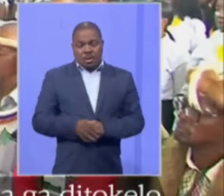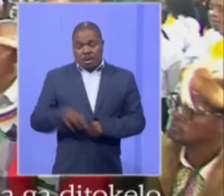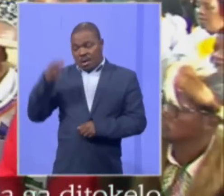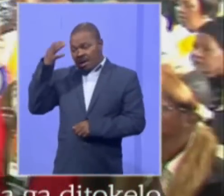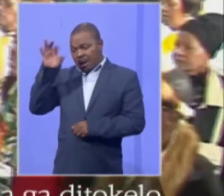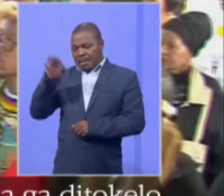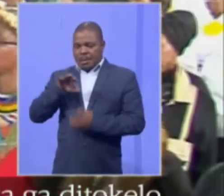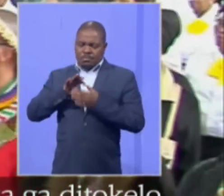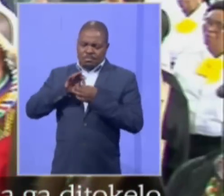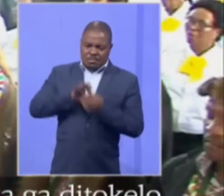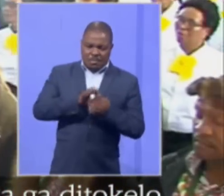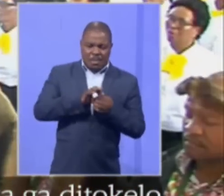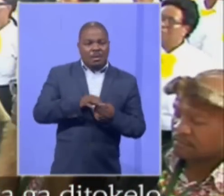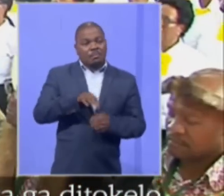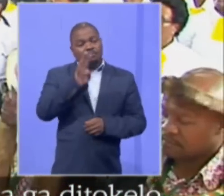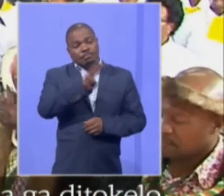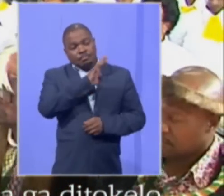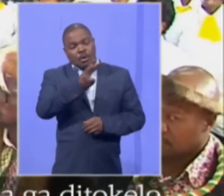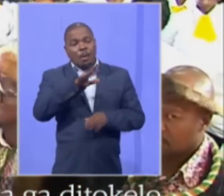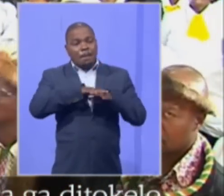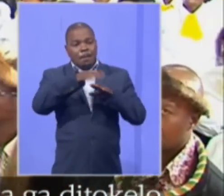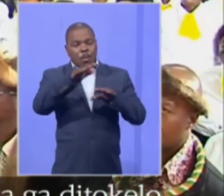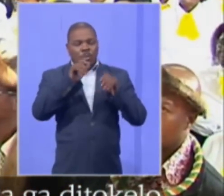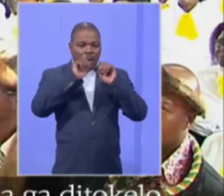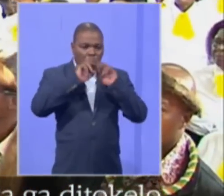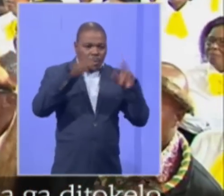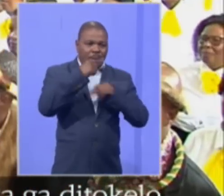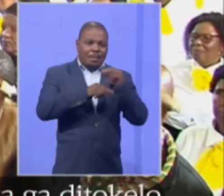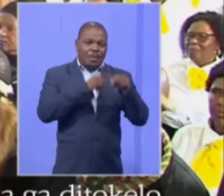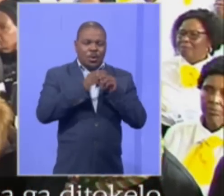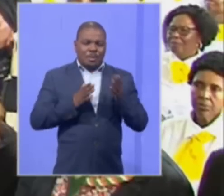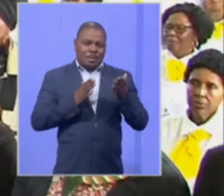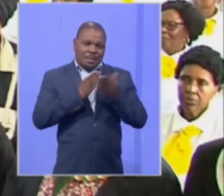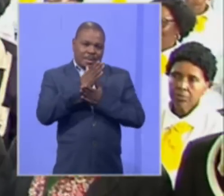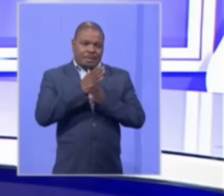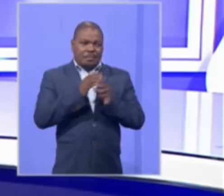nne go matlafatša masolo a go lemoša badudi ka ditokelo tša botho.